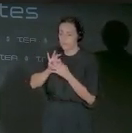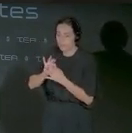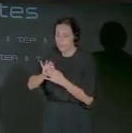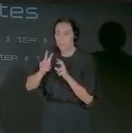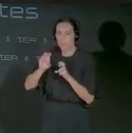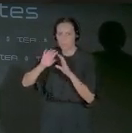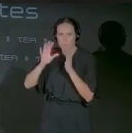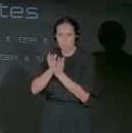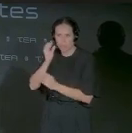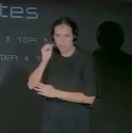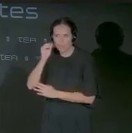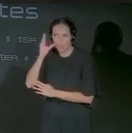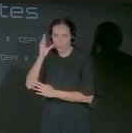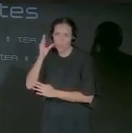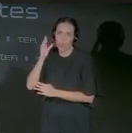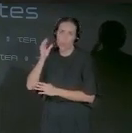to